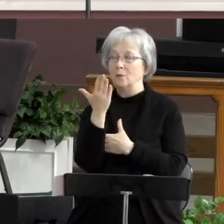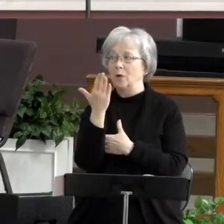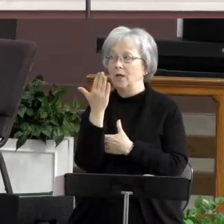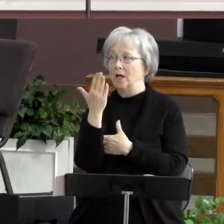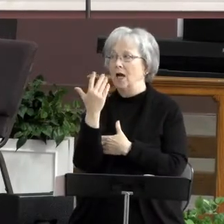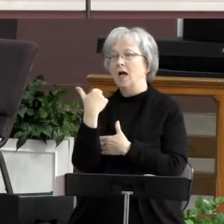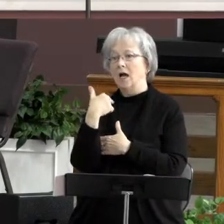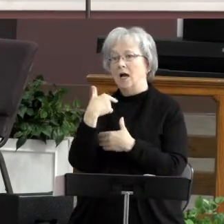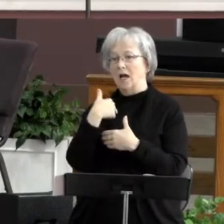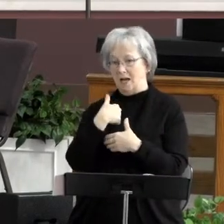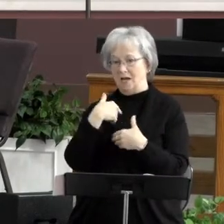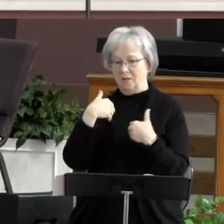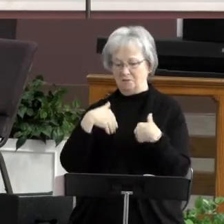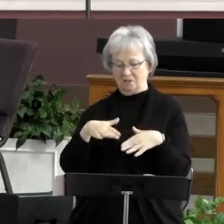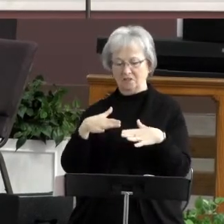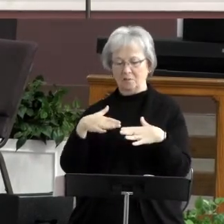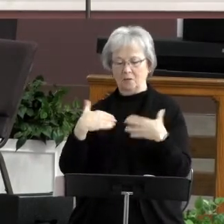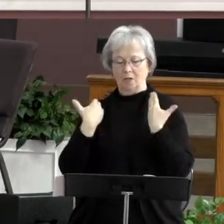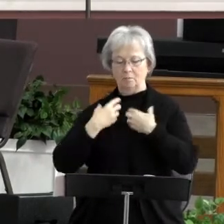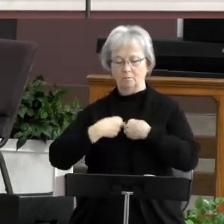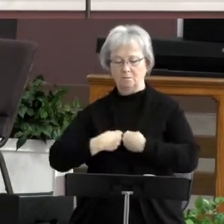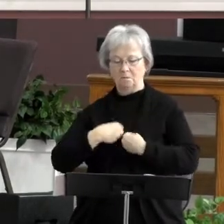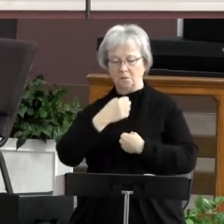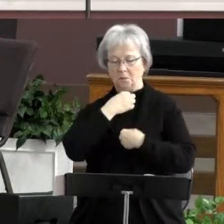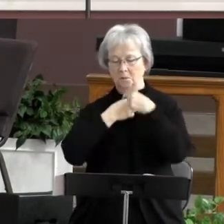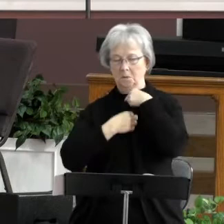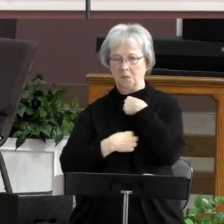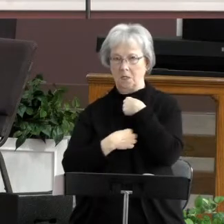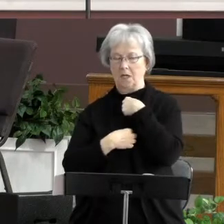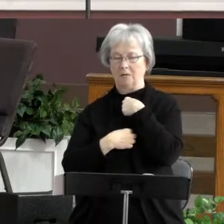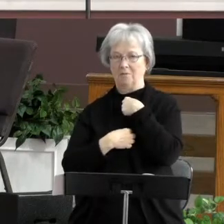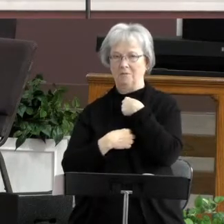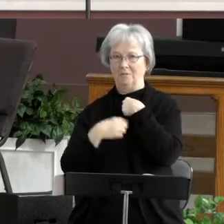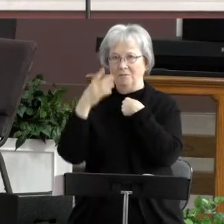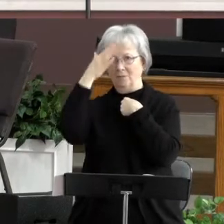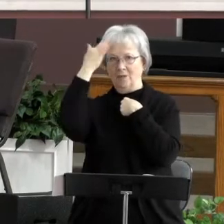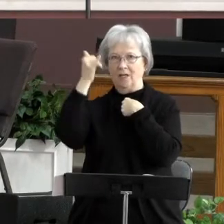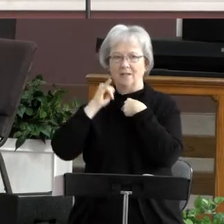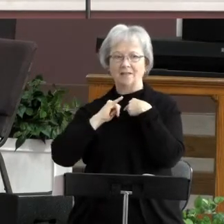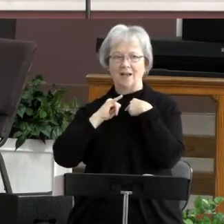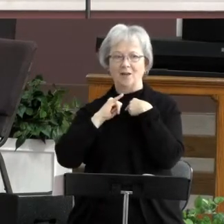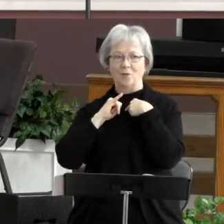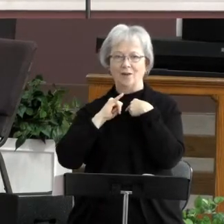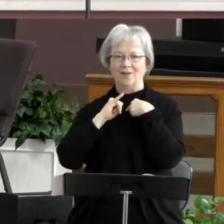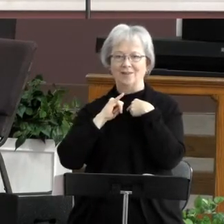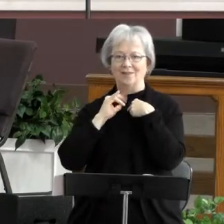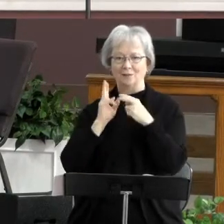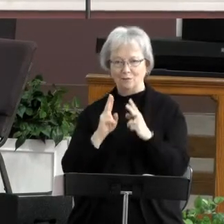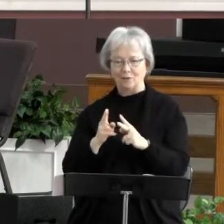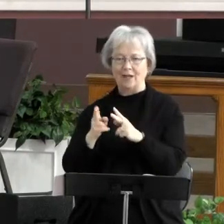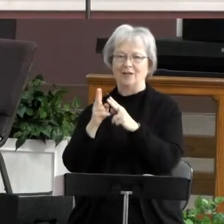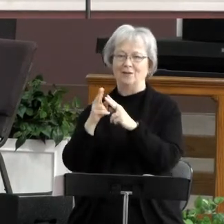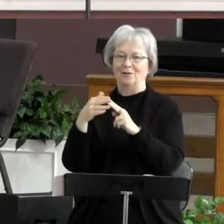I'm still in my suit and tie just because I want some normalcy for us.